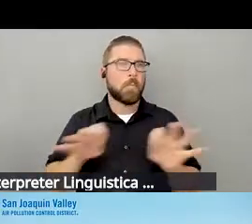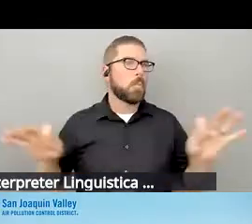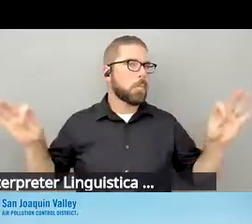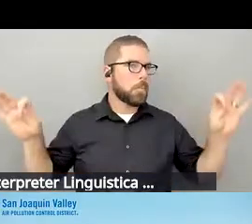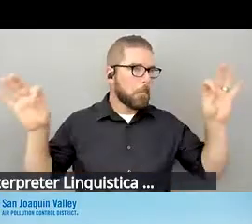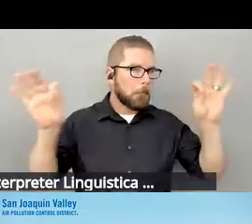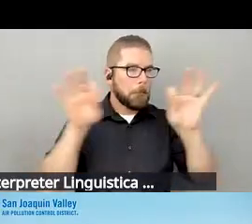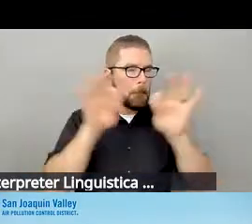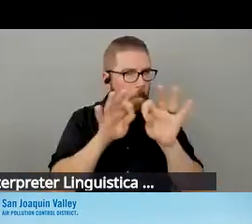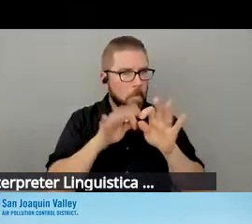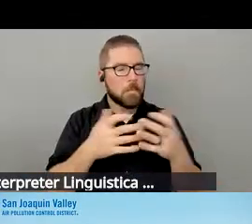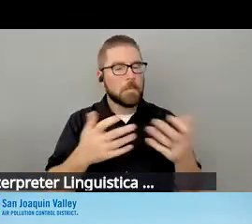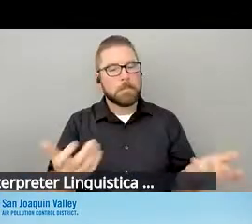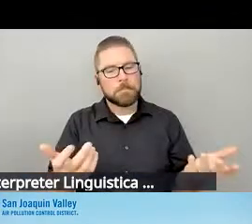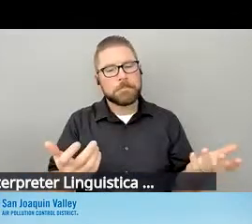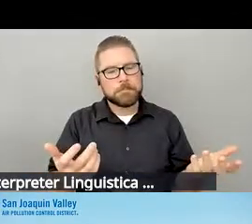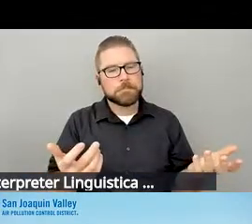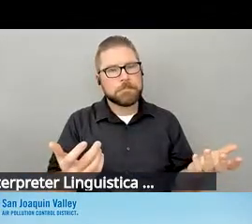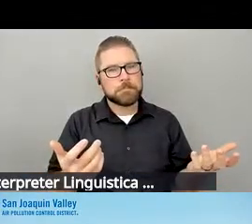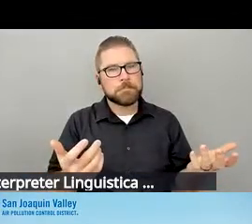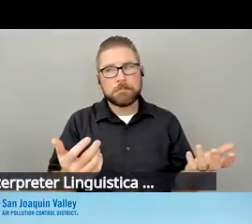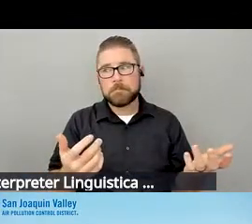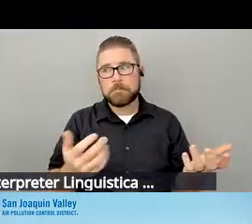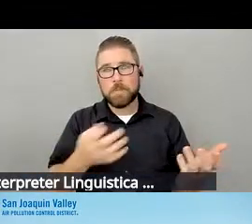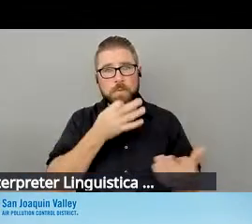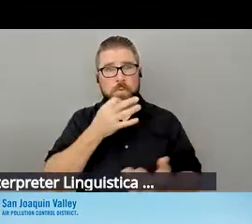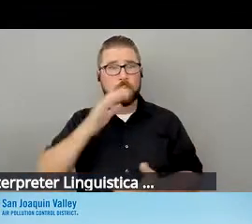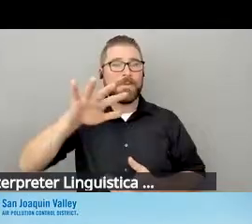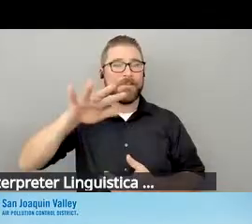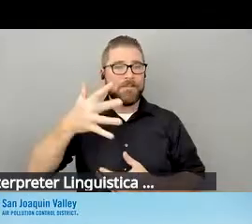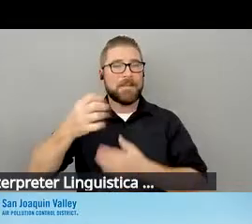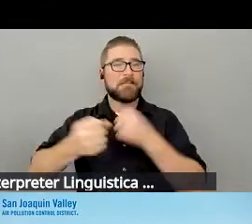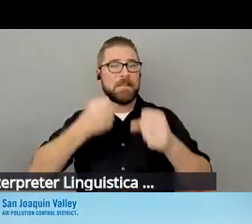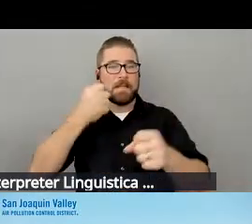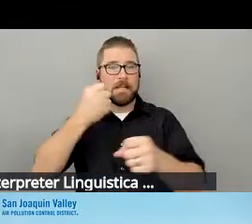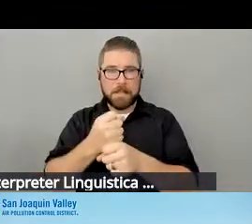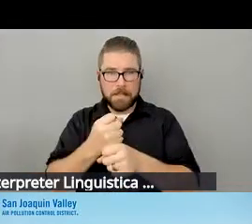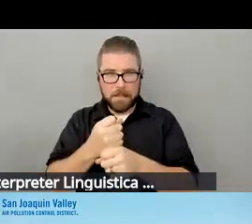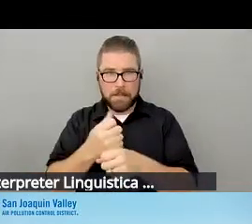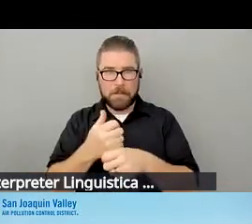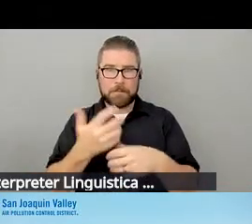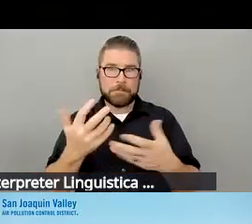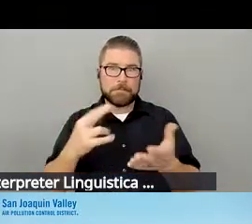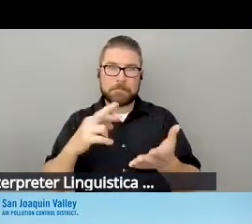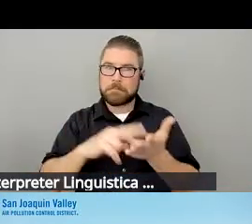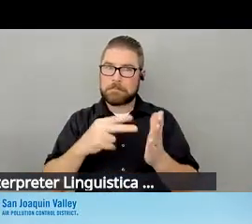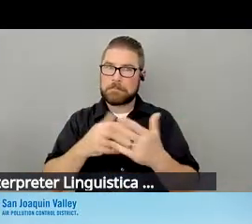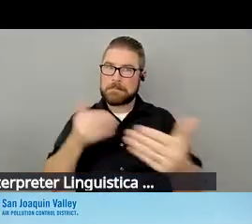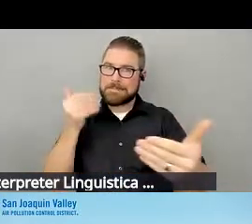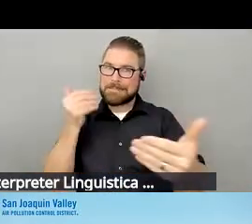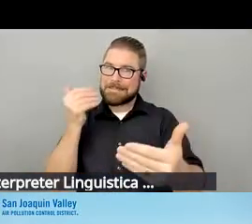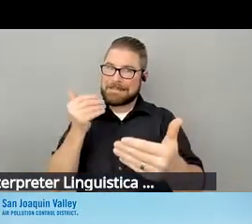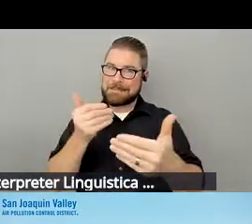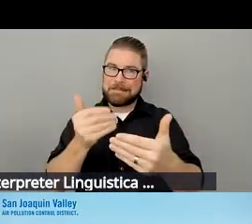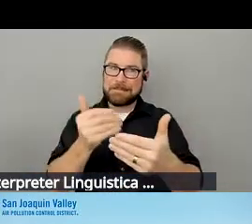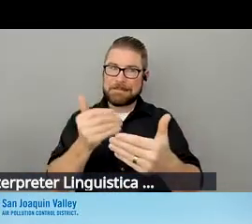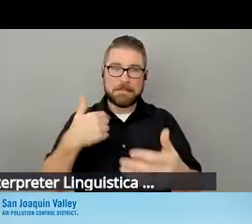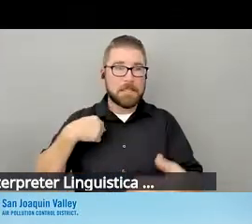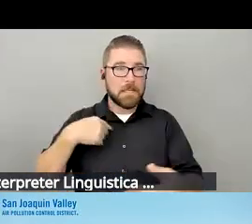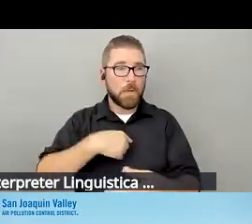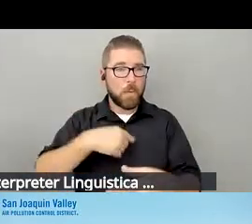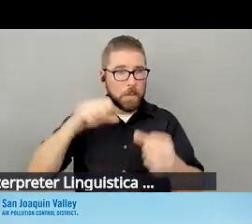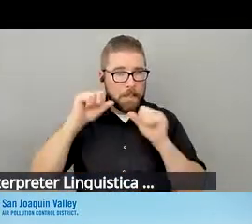getting to this, the 5th year milestone. So we can certainly follow up with some additional kind of like budget and timeframe information